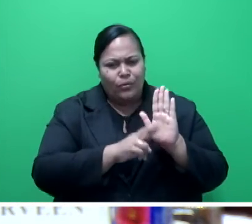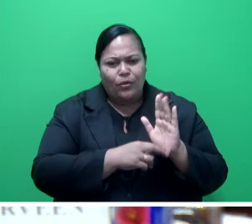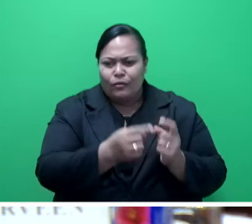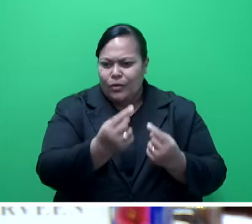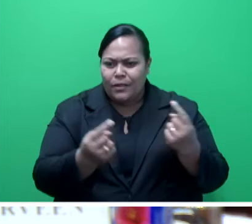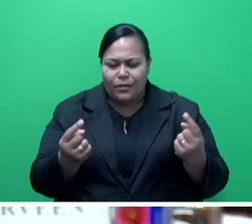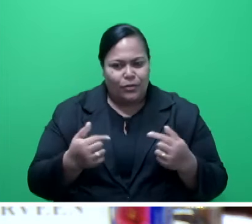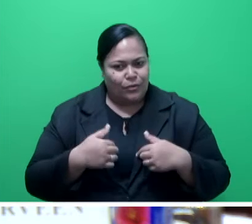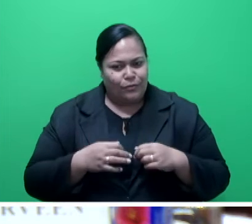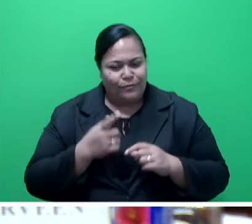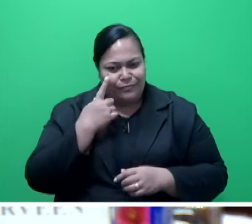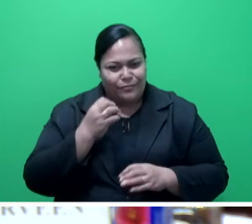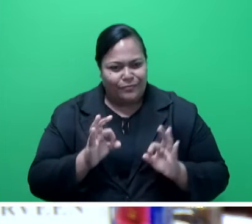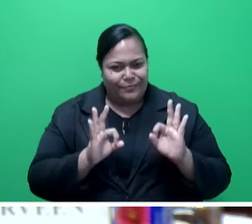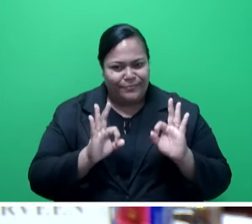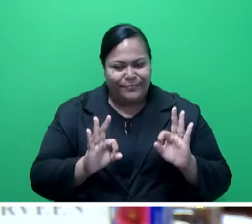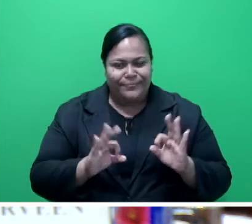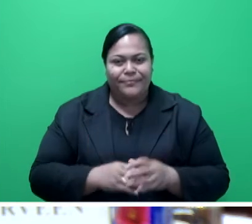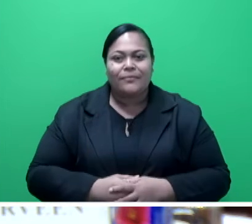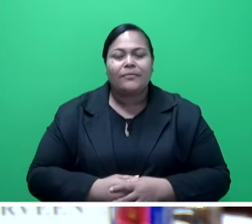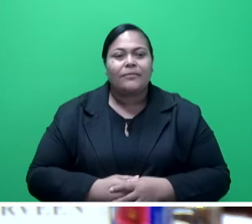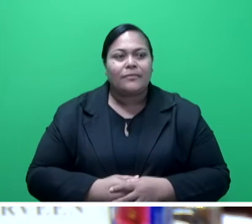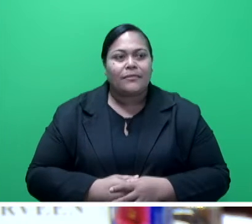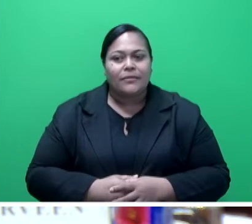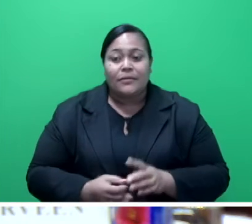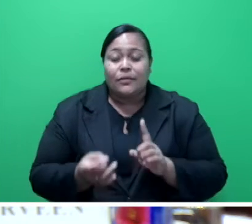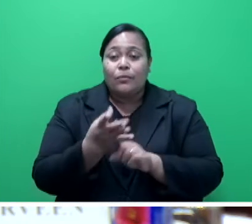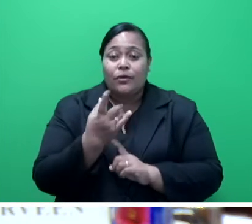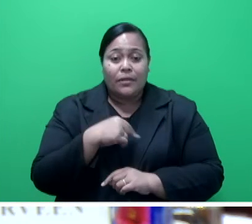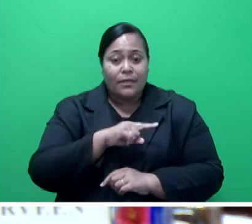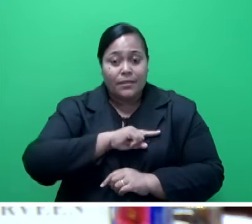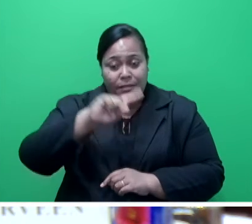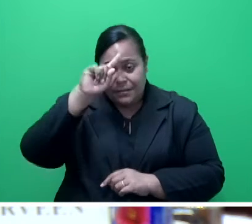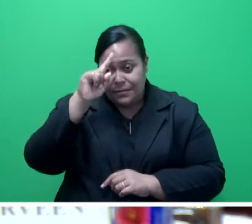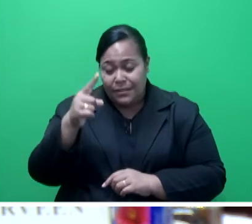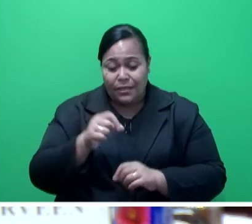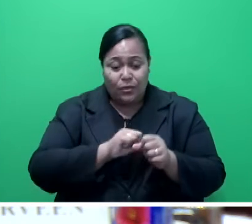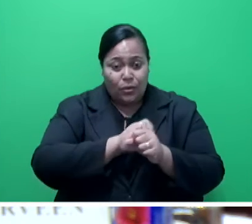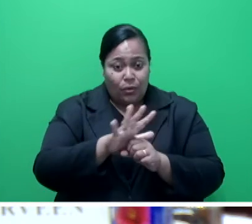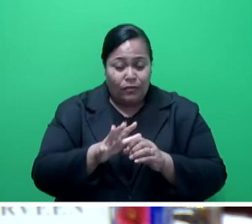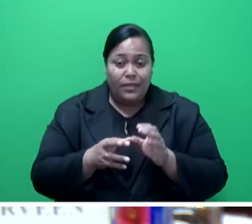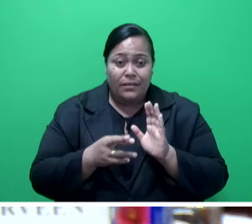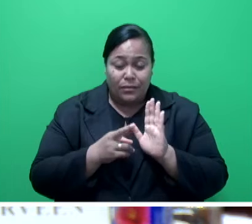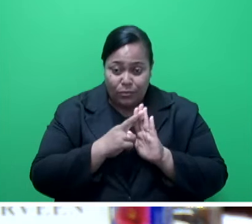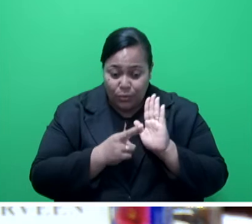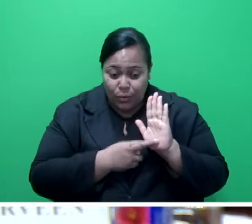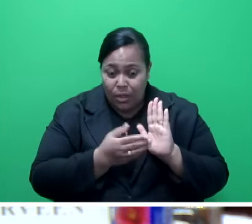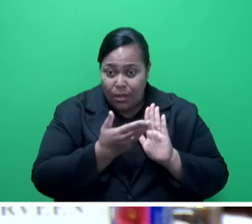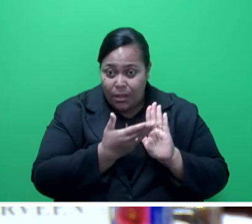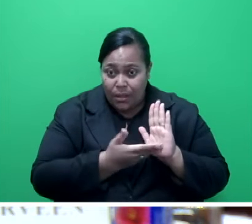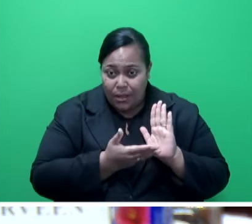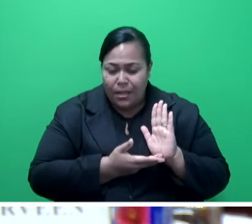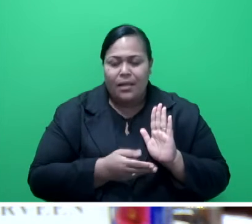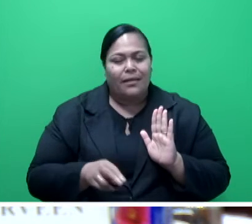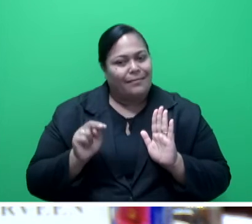order. Mr. Speaker, sir, it is important for us to understand that COVID-safe measures require